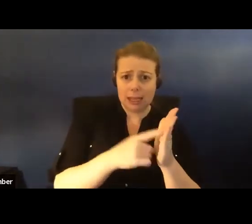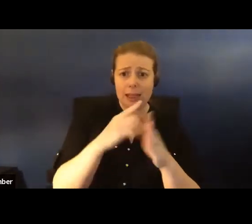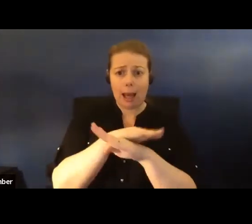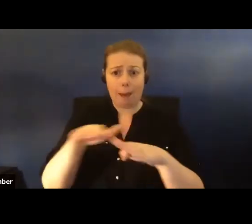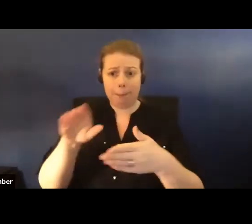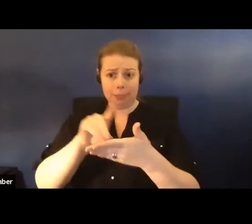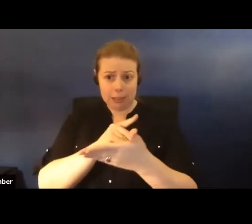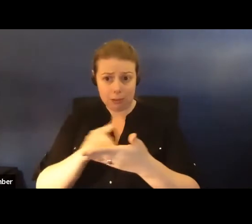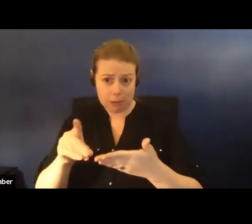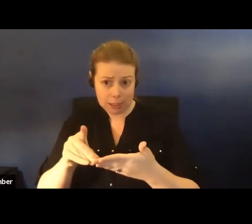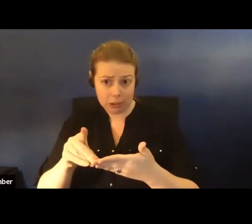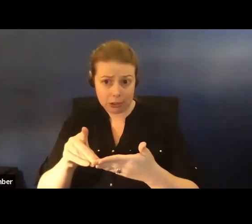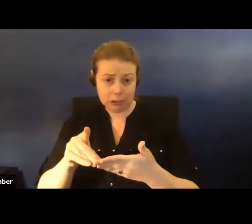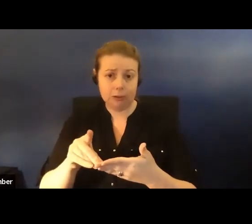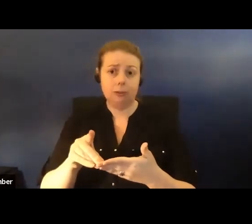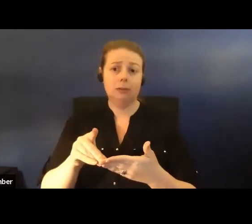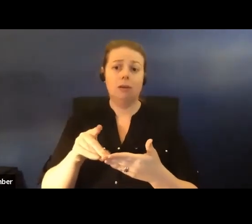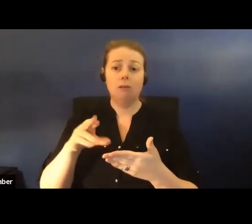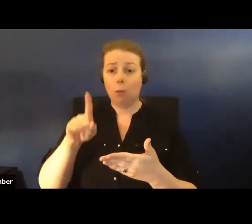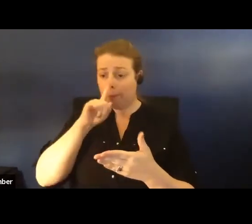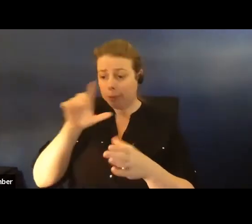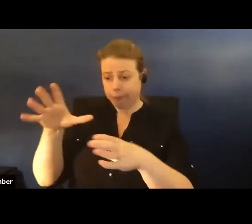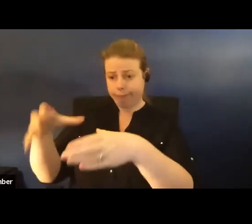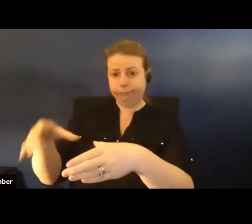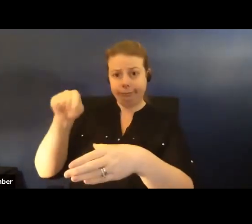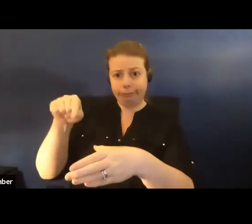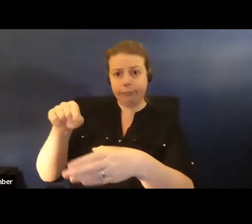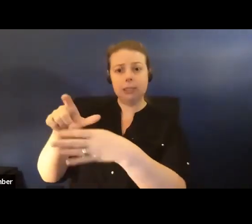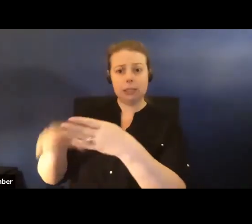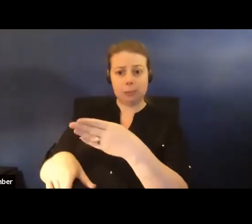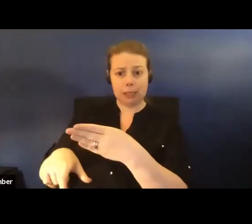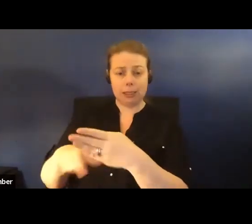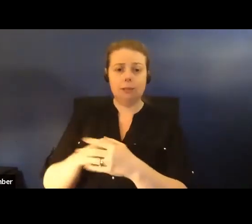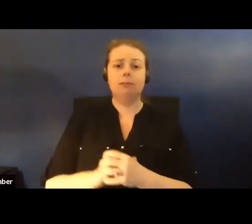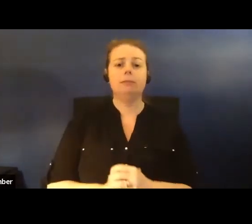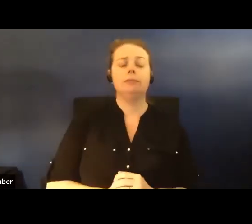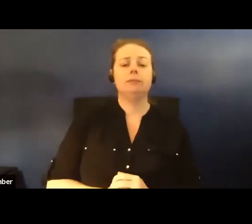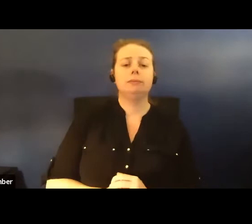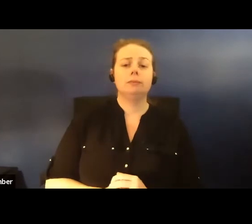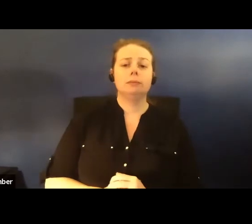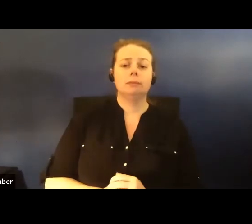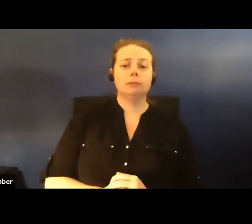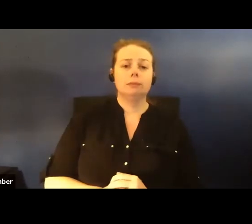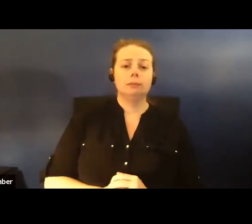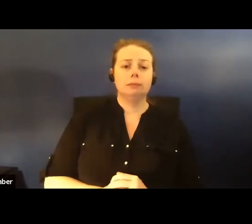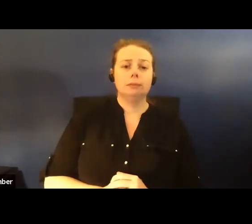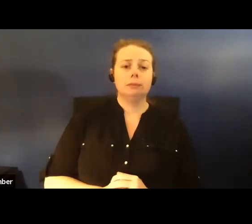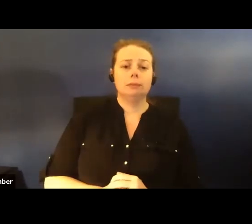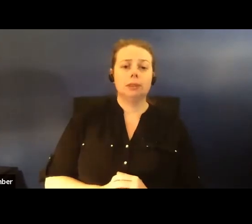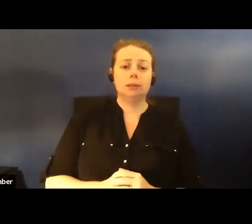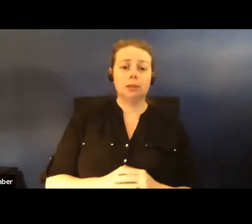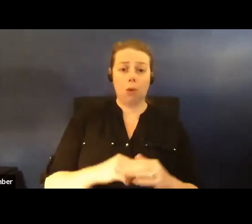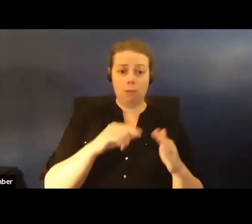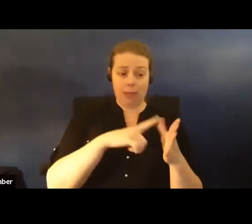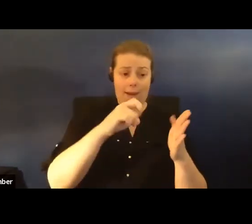discriminatory activities against people with disability. And there are a number of existing what are known as standards under that